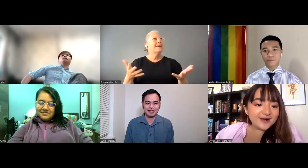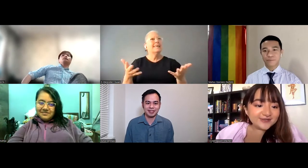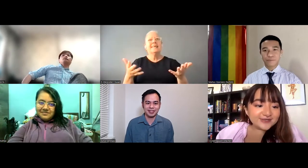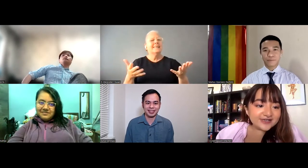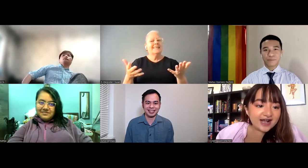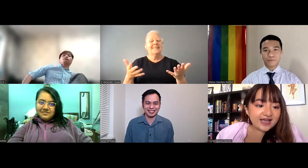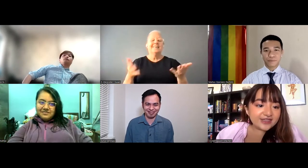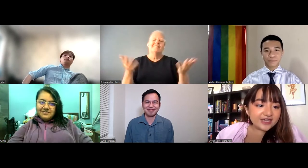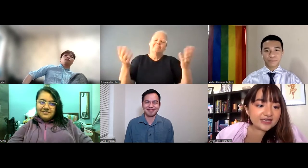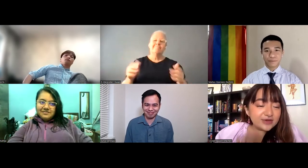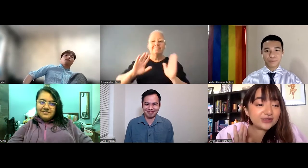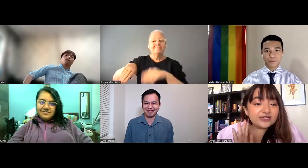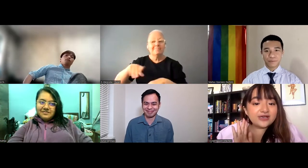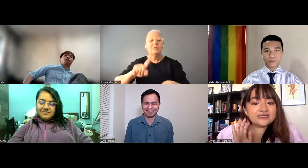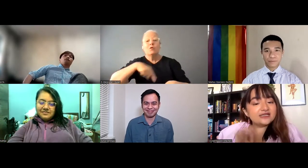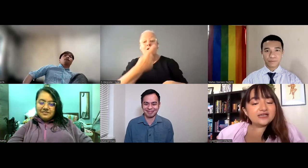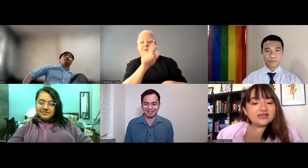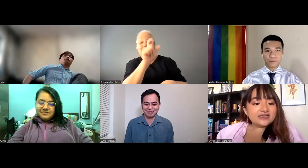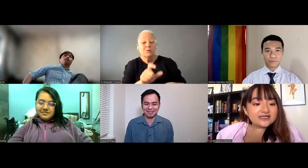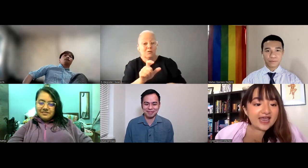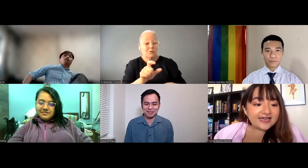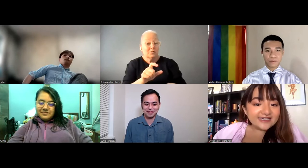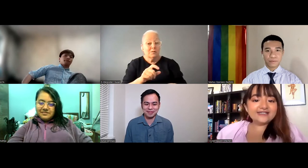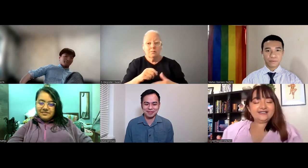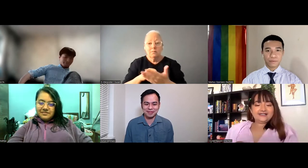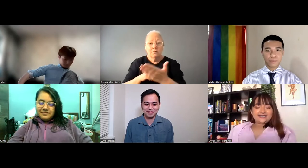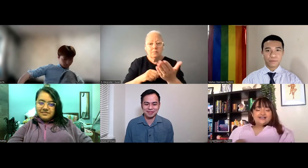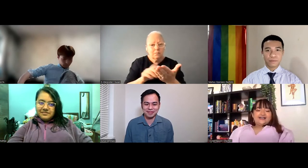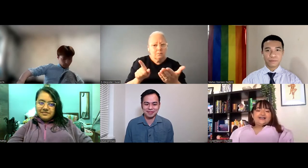anyone else? I think Timurlin raised his hand.